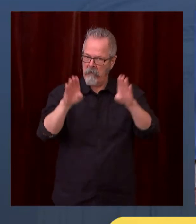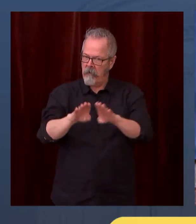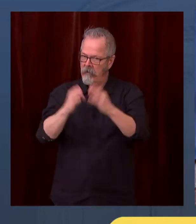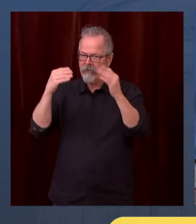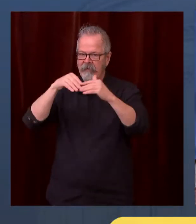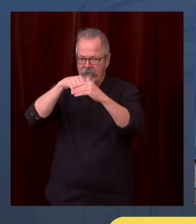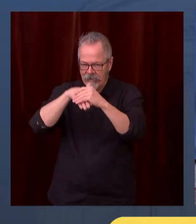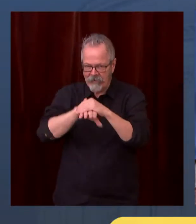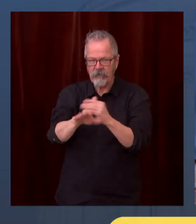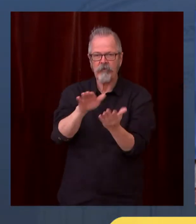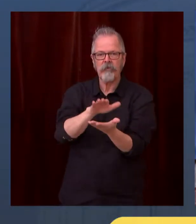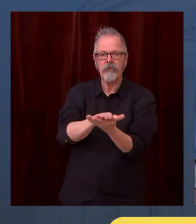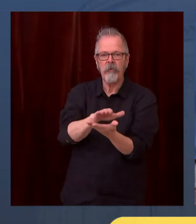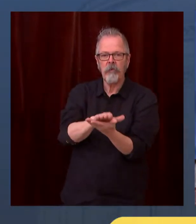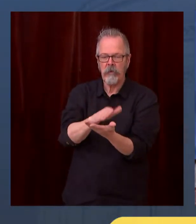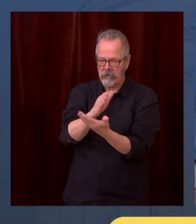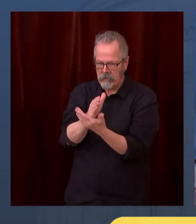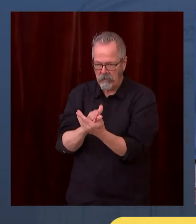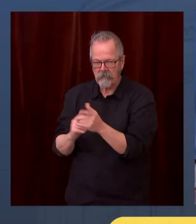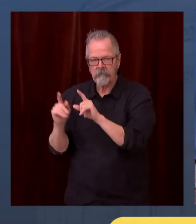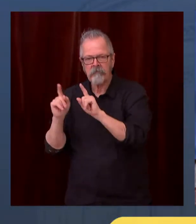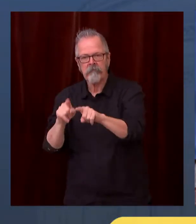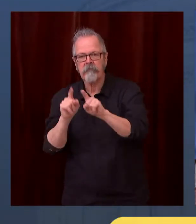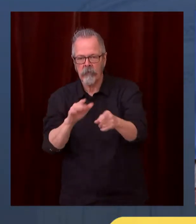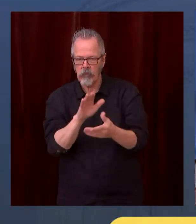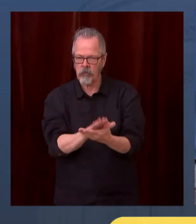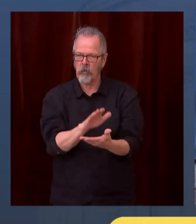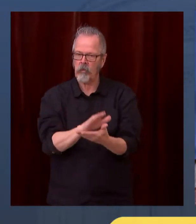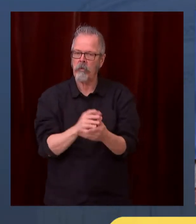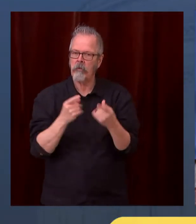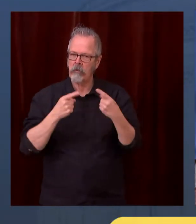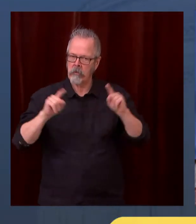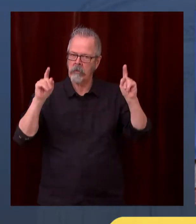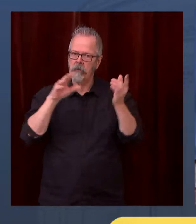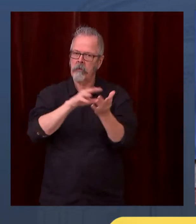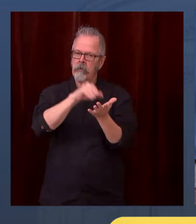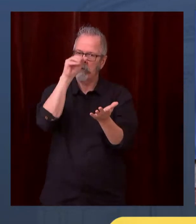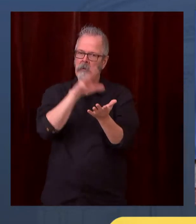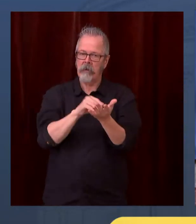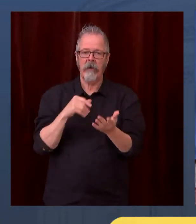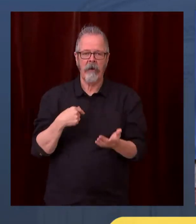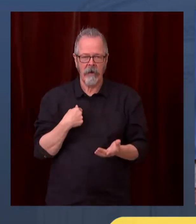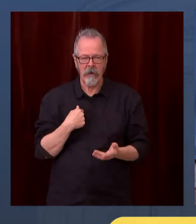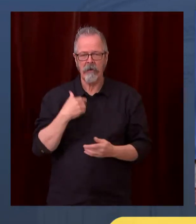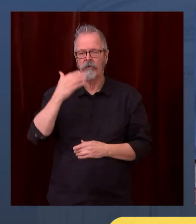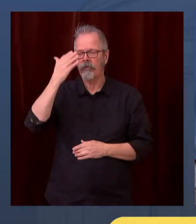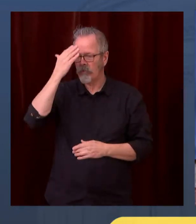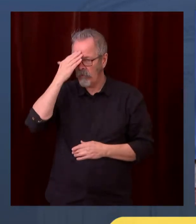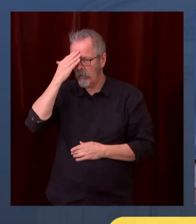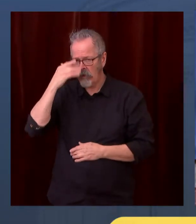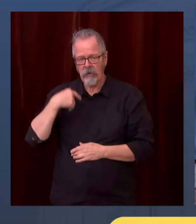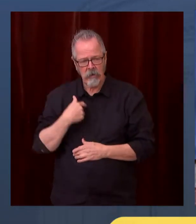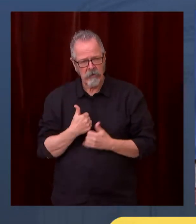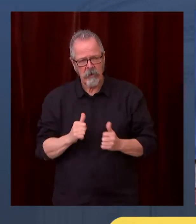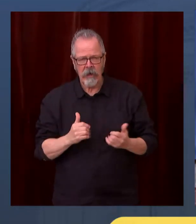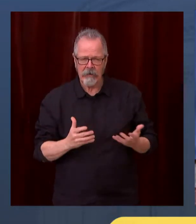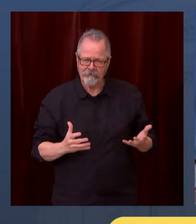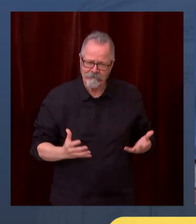students. We know that, that despite the best efforts of our educators who have been heroic